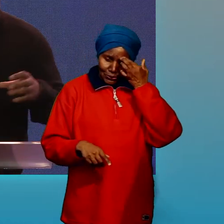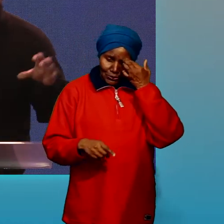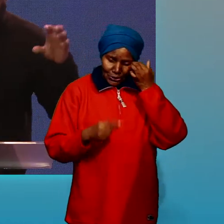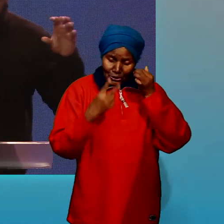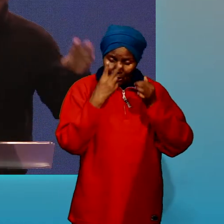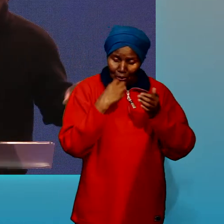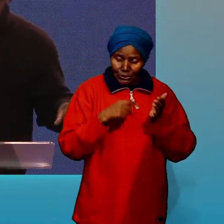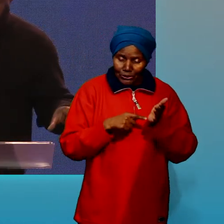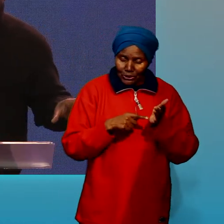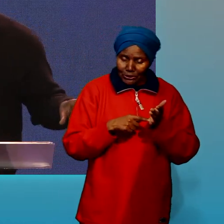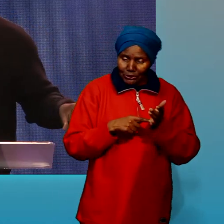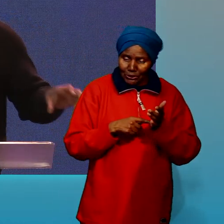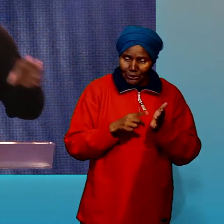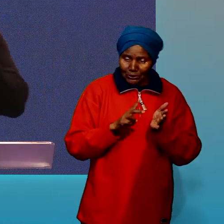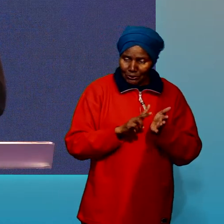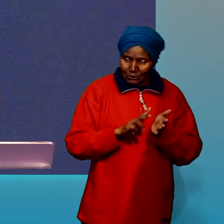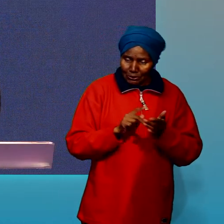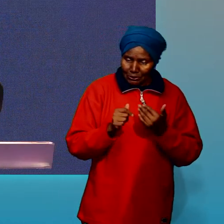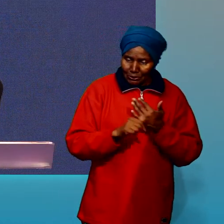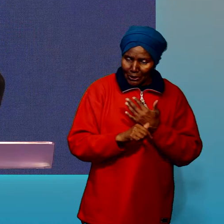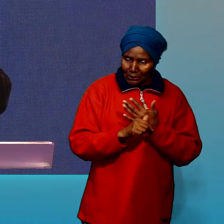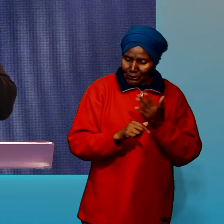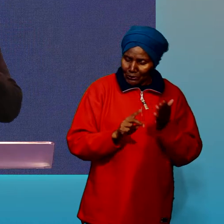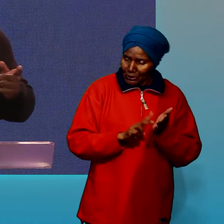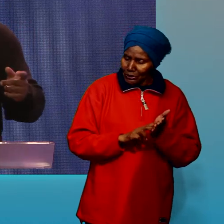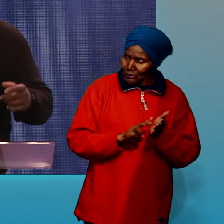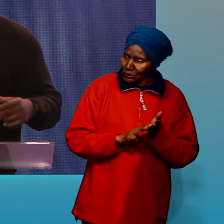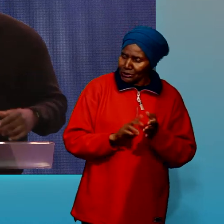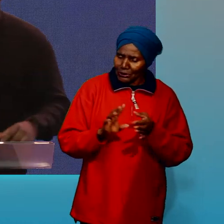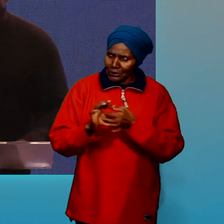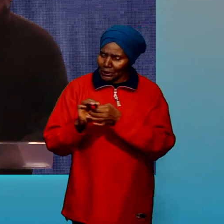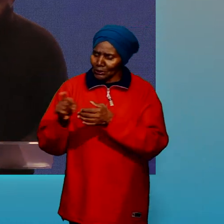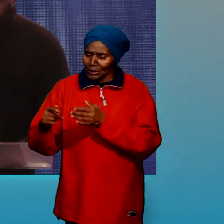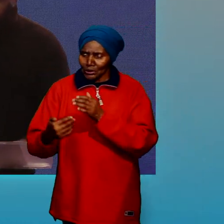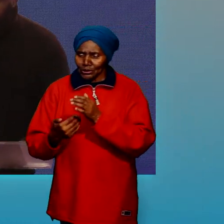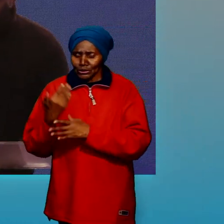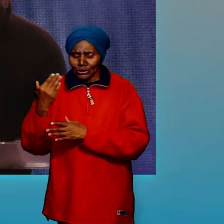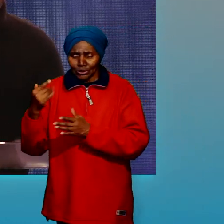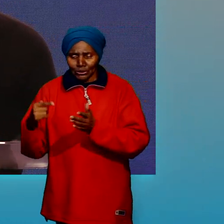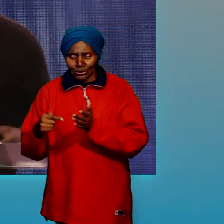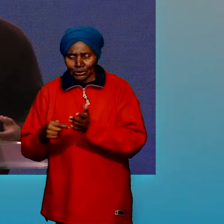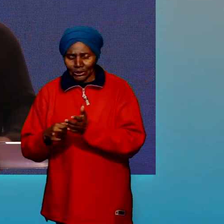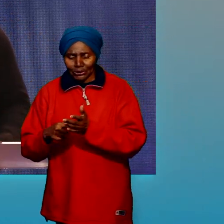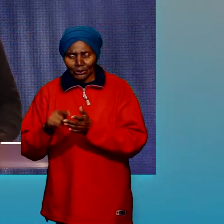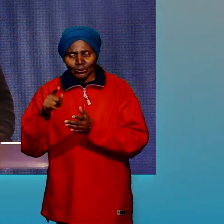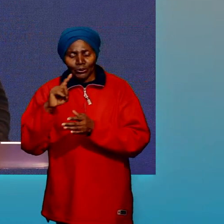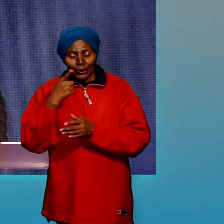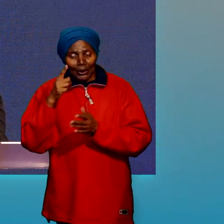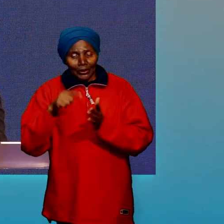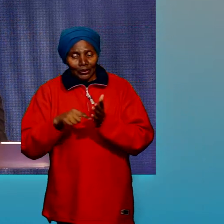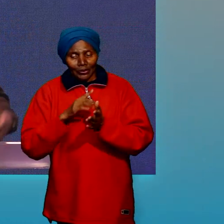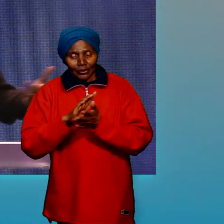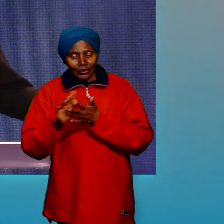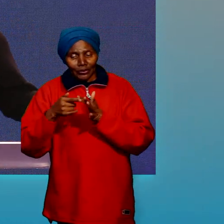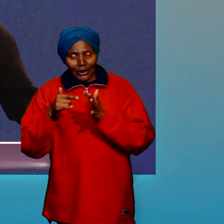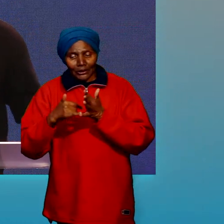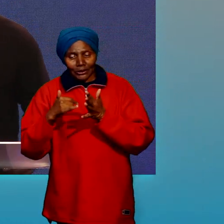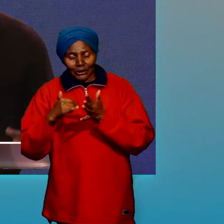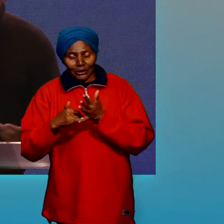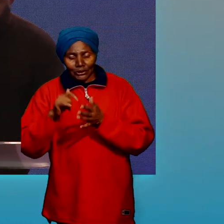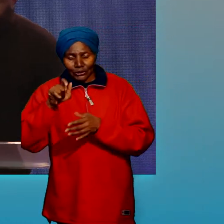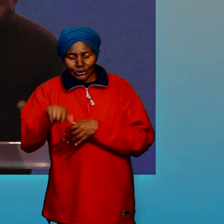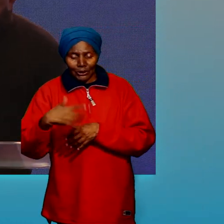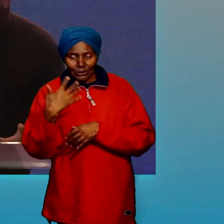verse. But let's take this Old Testament verse and connect it to this New Testament verse. 1 Thessalonians chapter 5, verse 18. And it